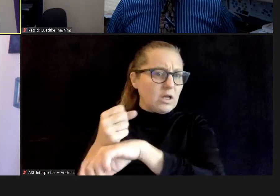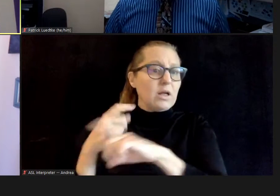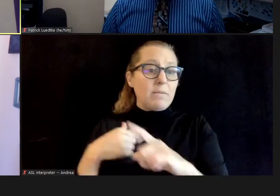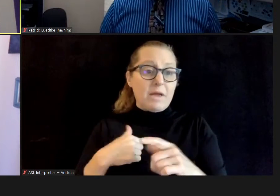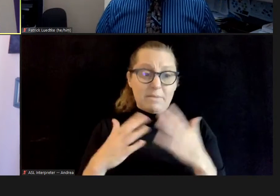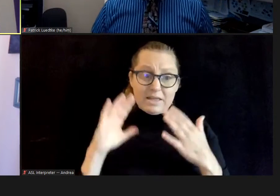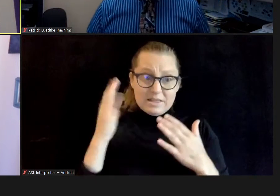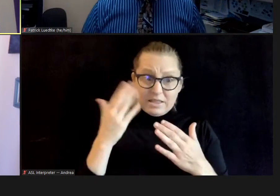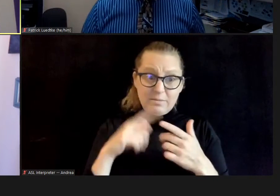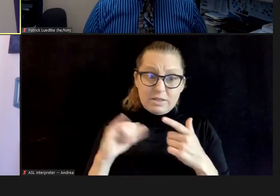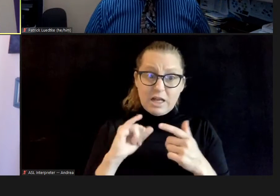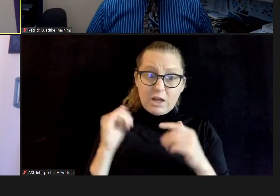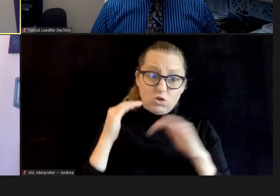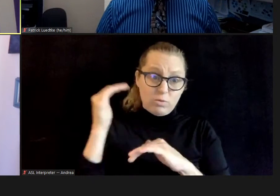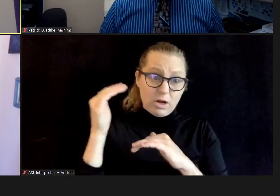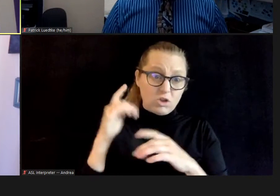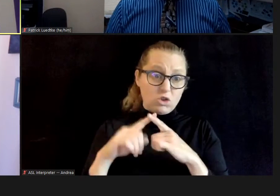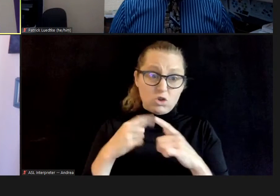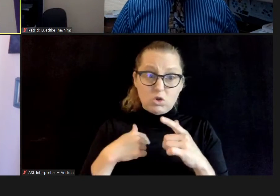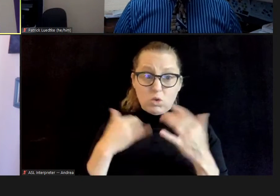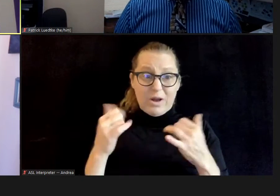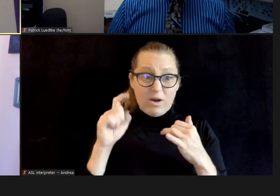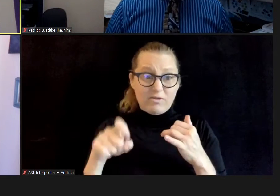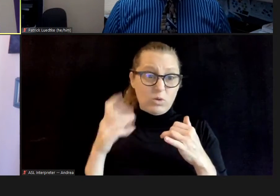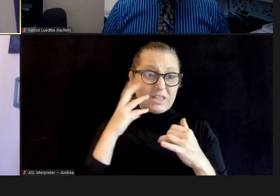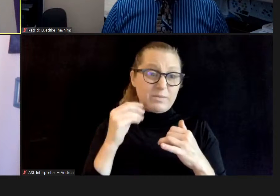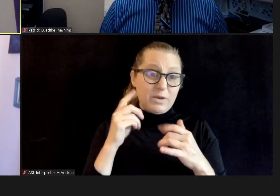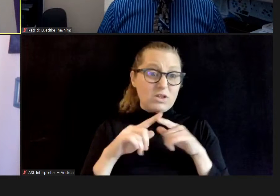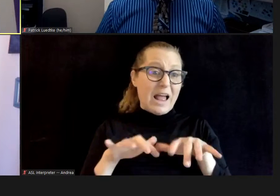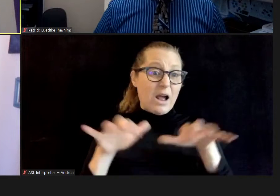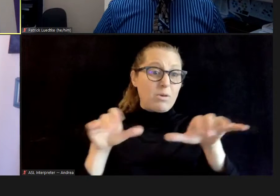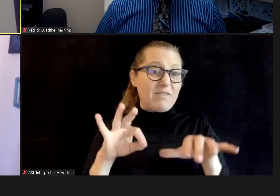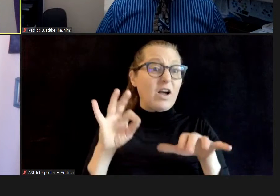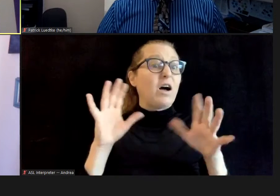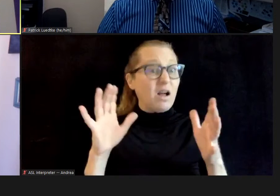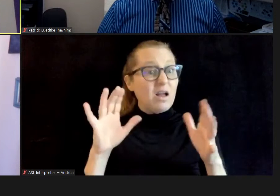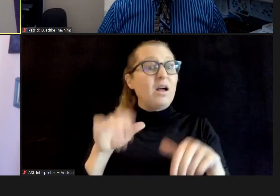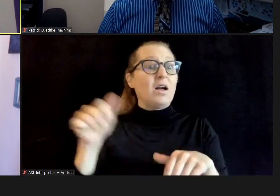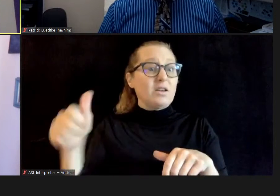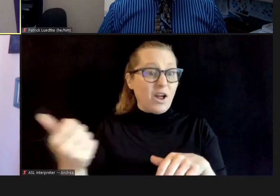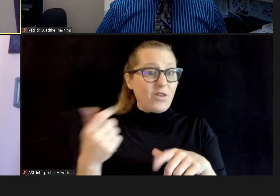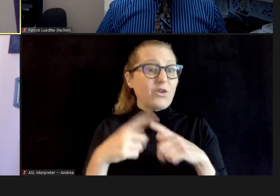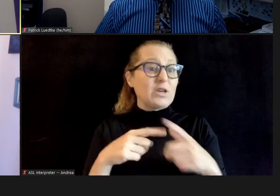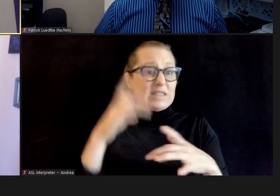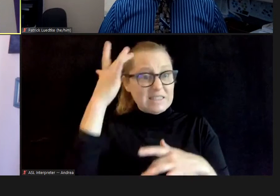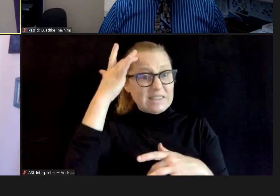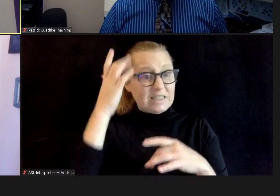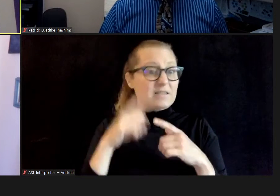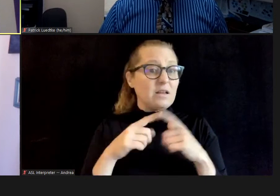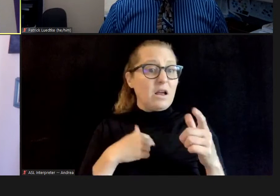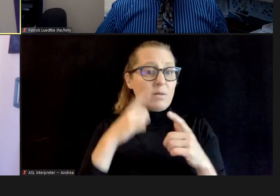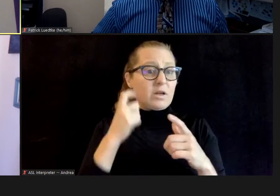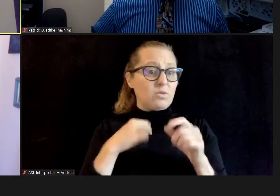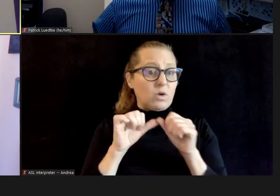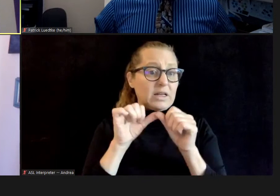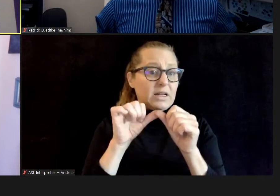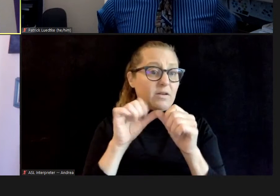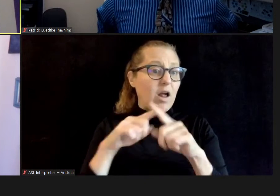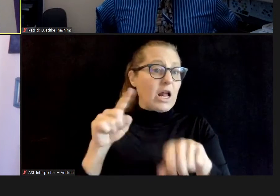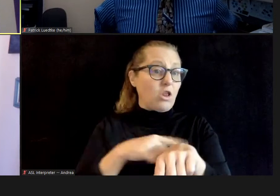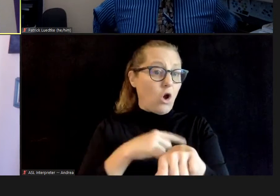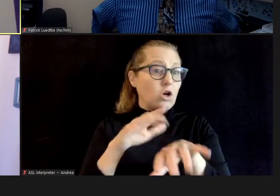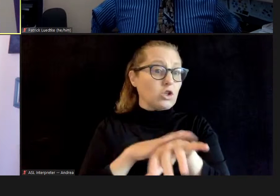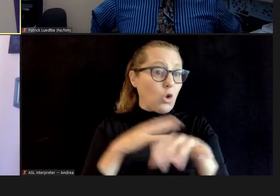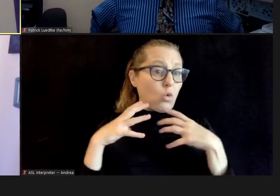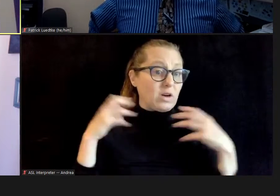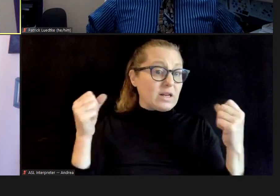seem like too much to now have to experience an outbreak of yet another infectious disease as we continue the long, slow recovery